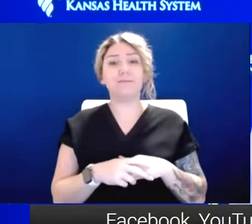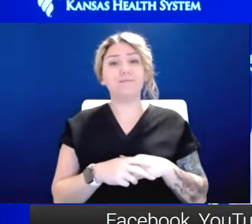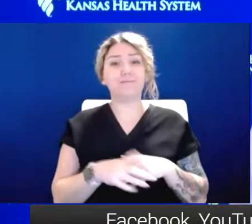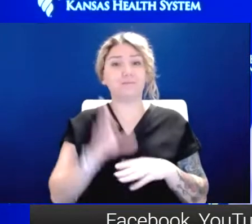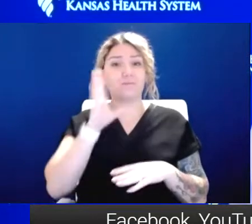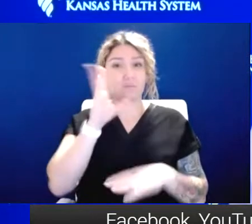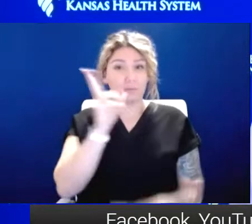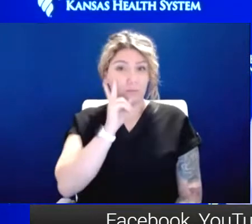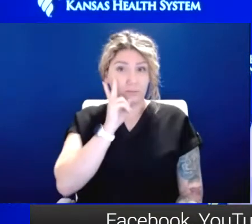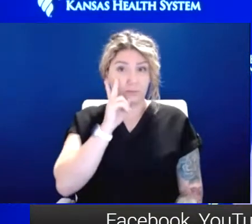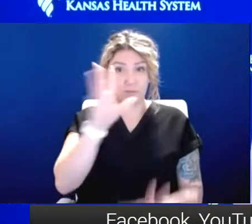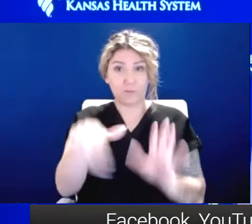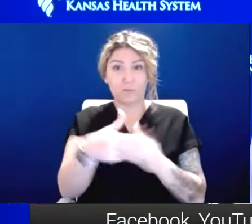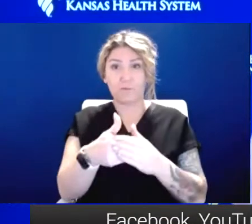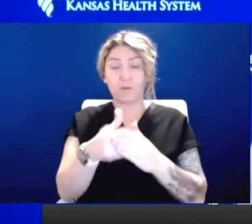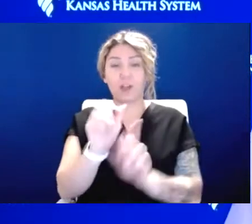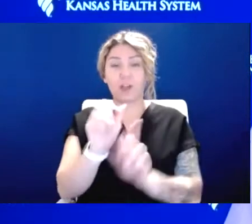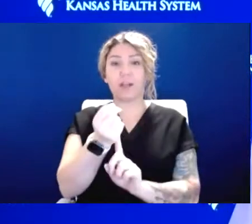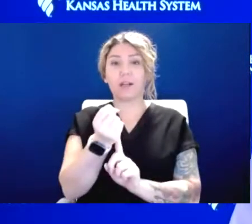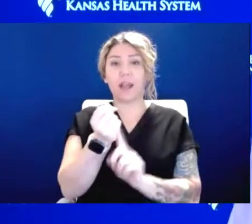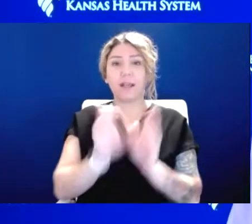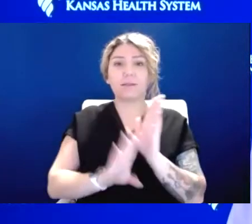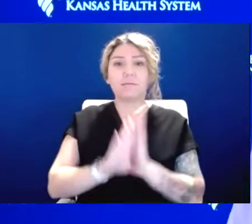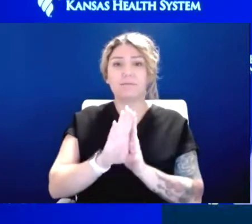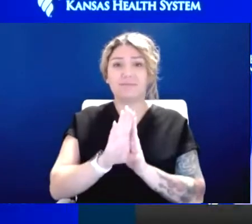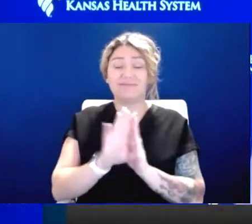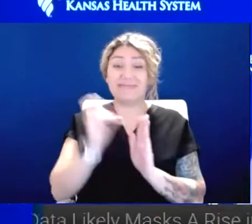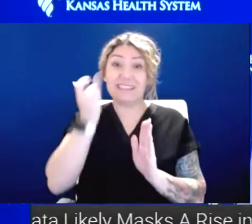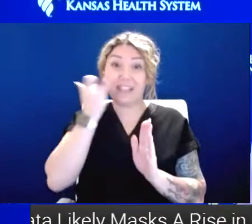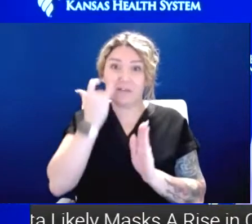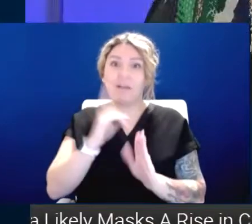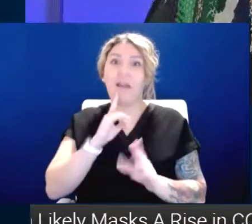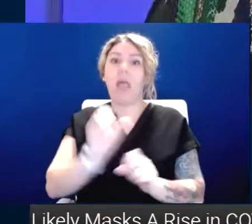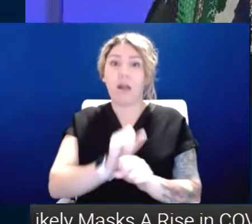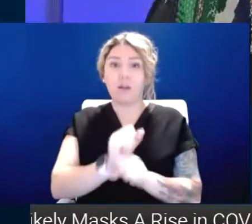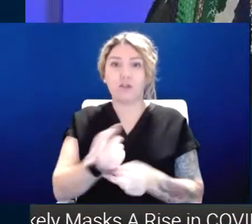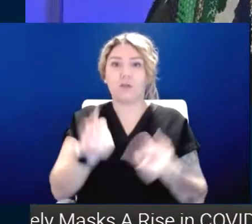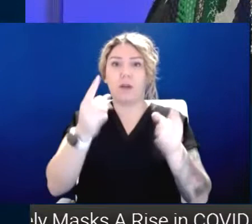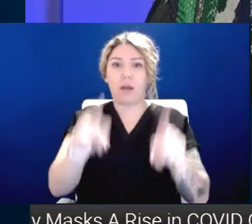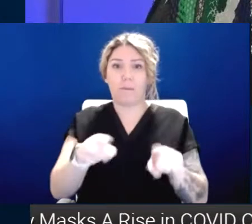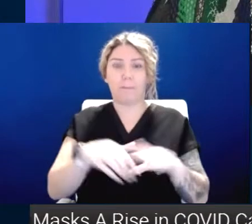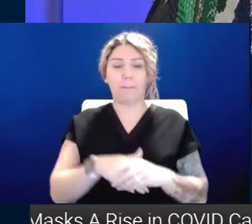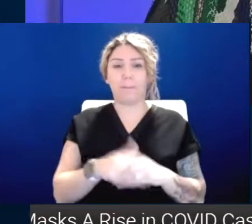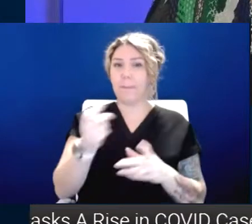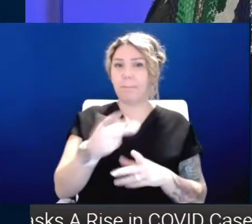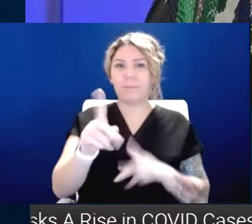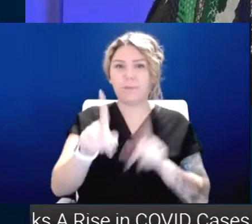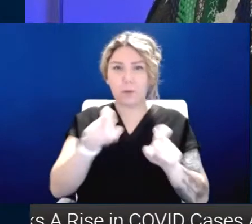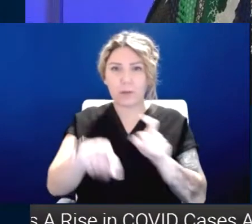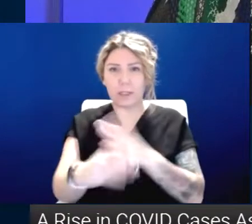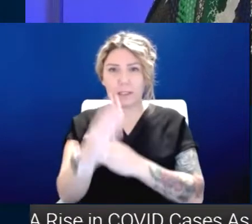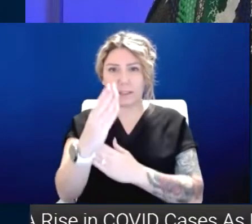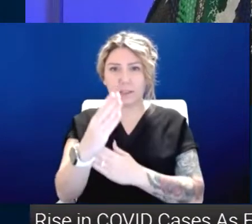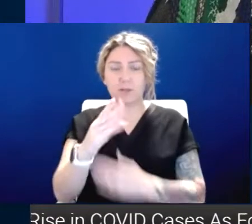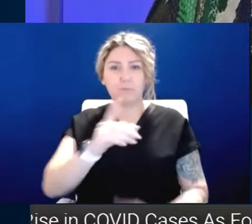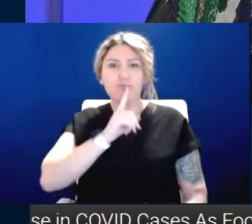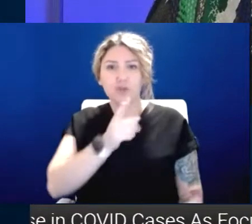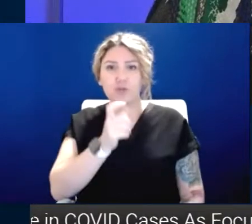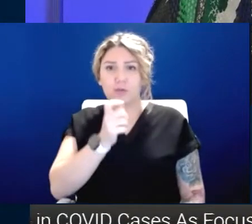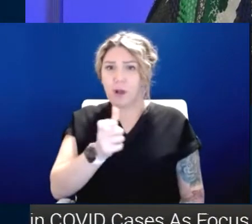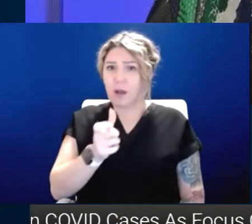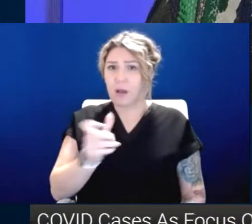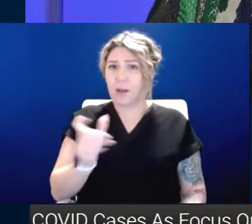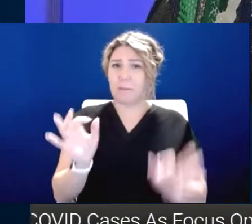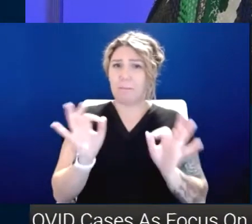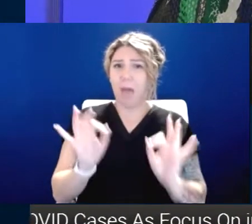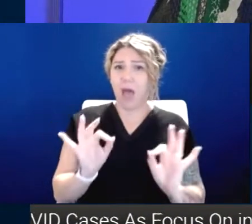overall case surge does, if there actually tends to be one. I have a couple questions for you this morning. True or not, even mild COVID-19